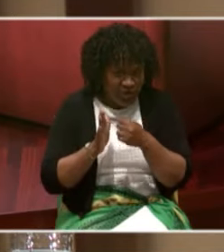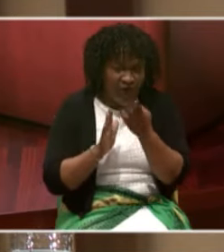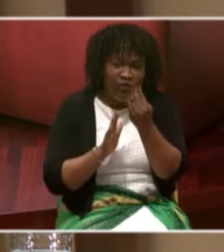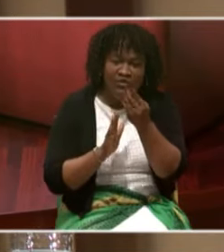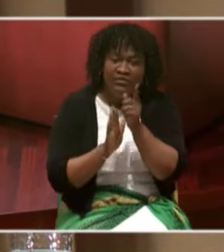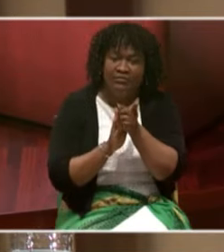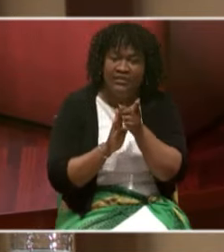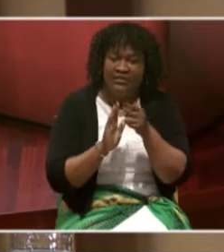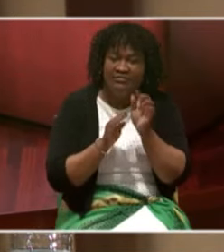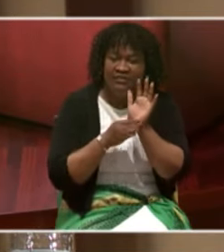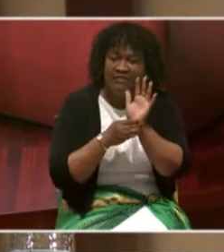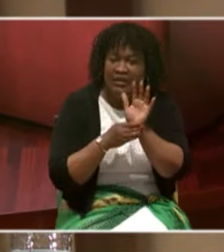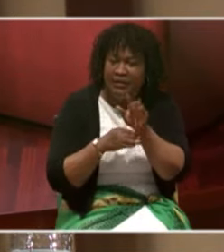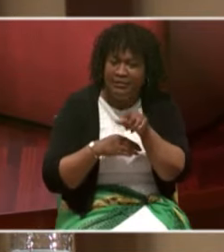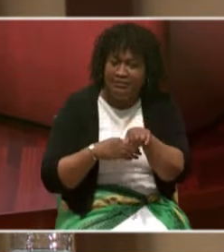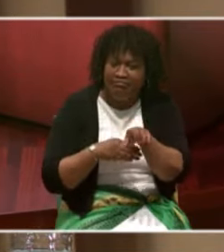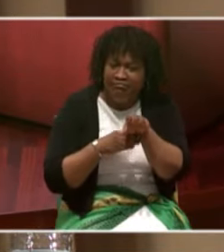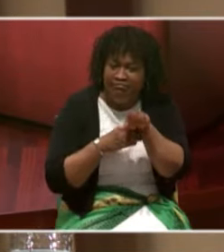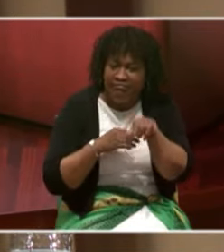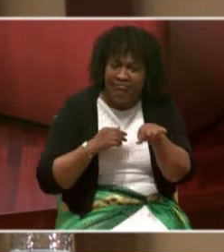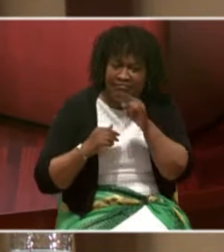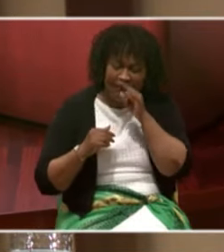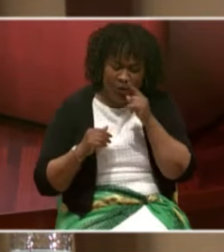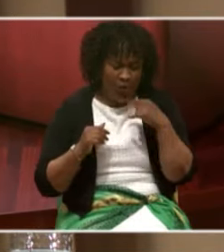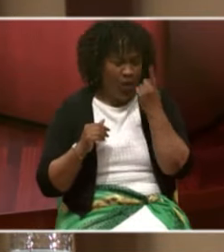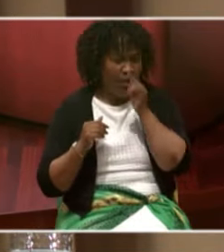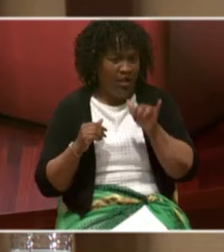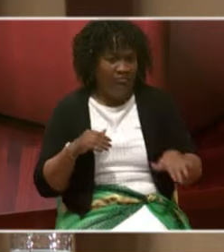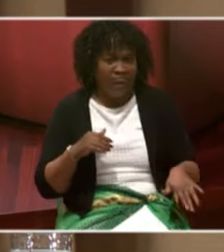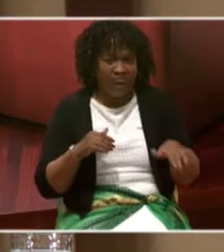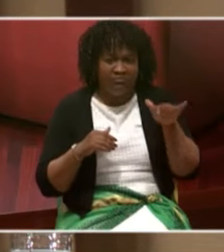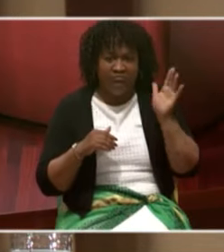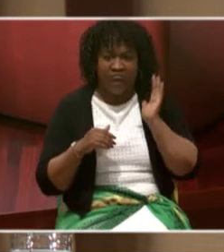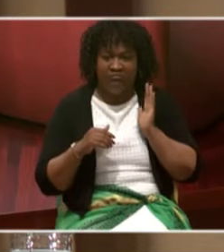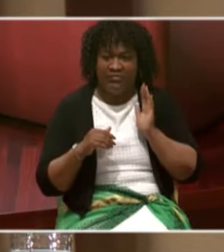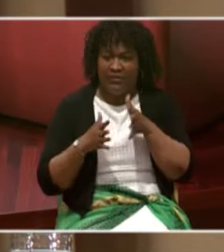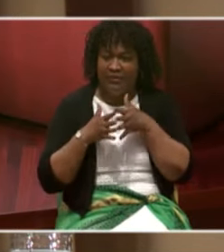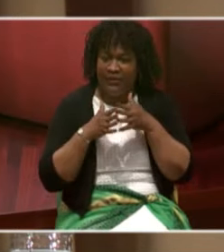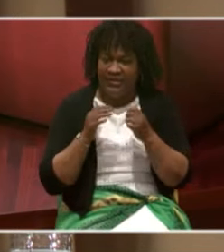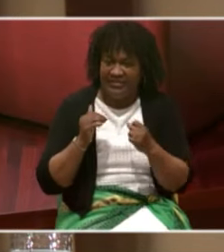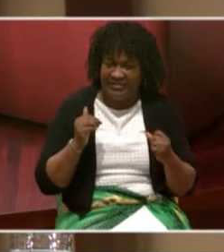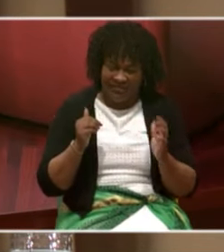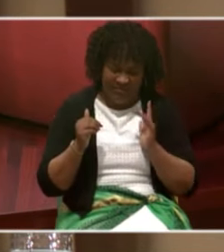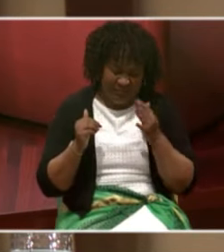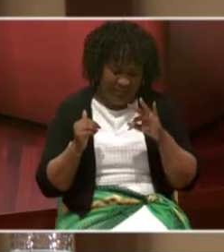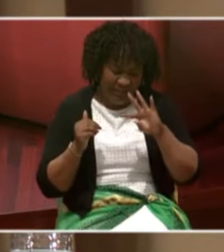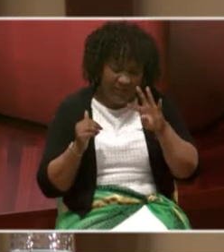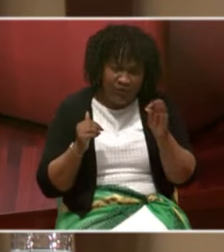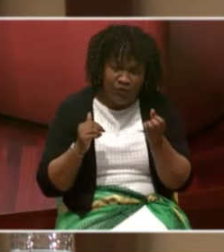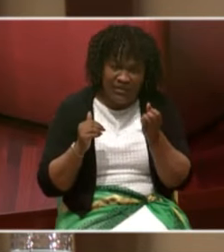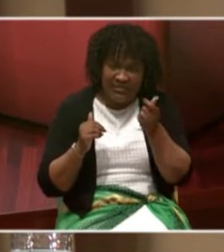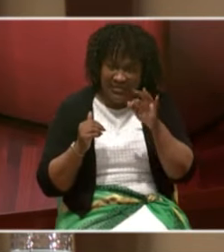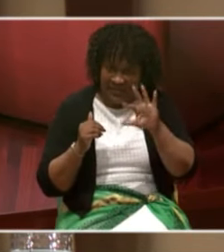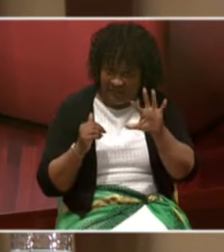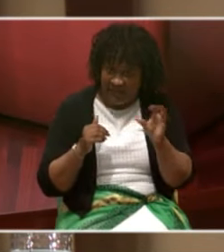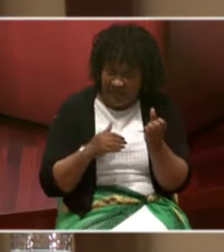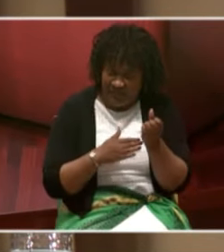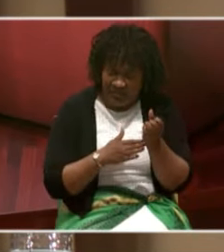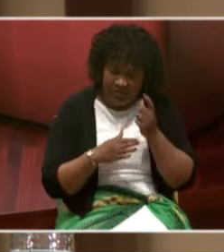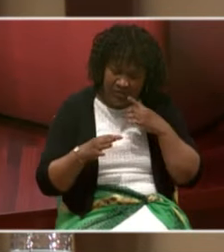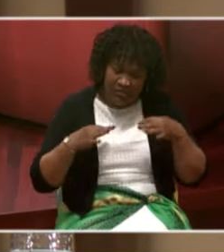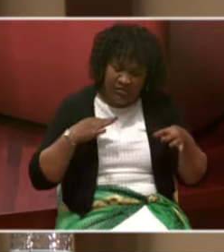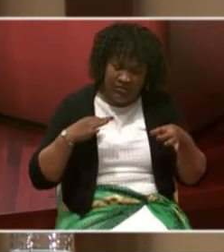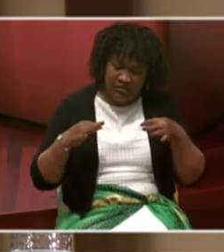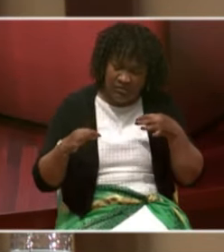children that one day, one Saturday afternoon, a group of my brothers and sisters and a few of my French